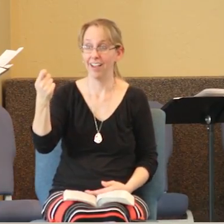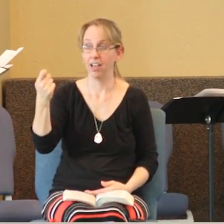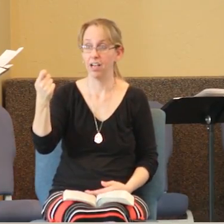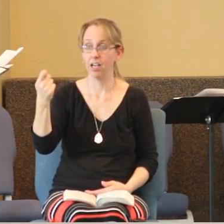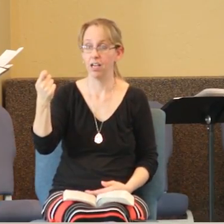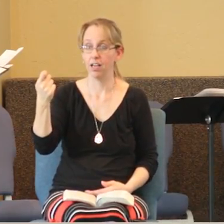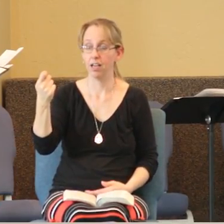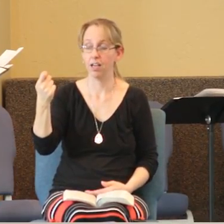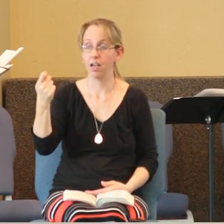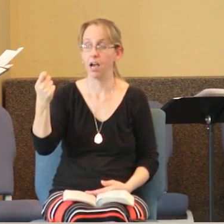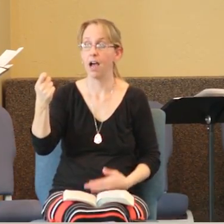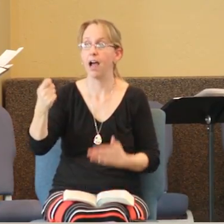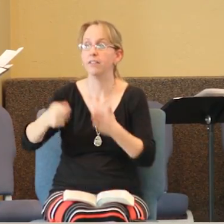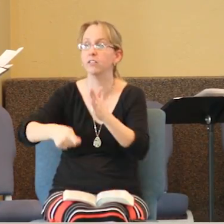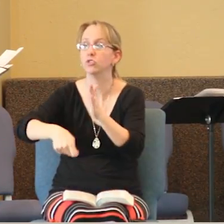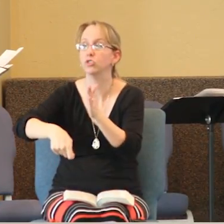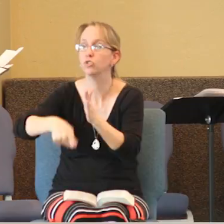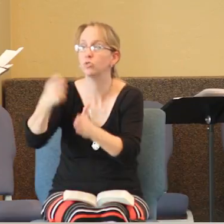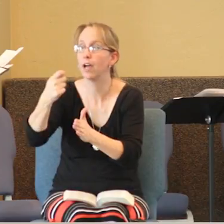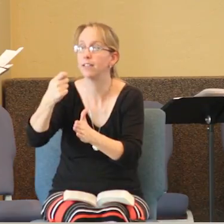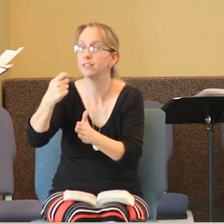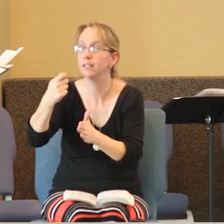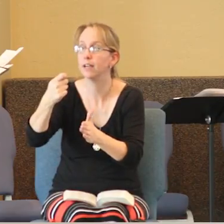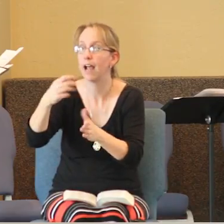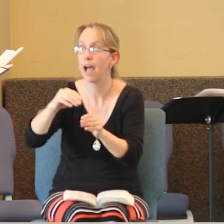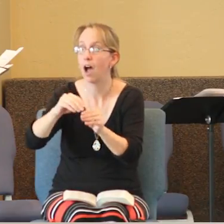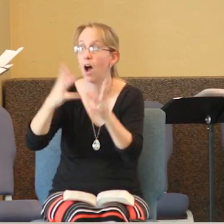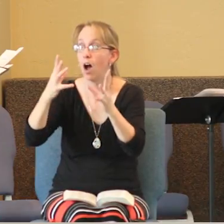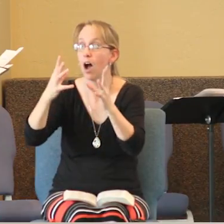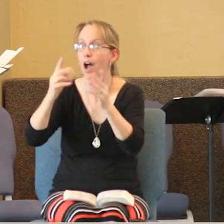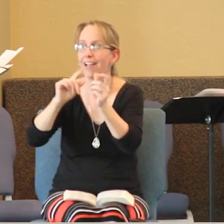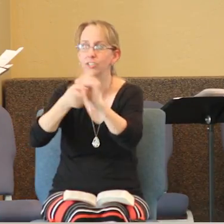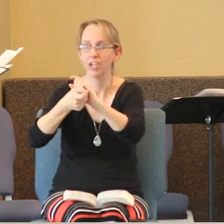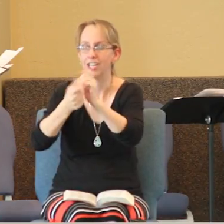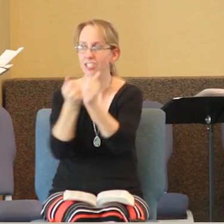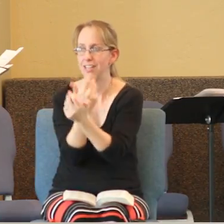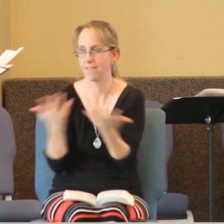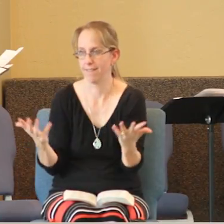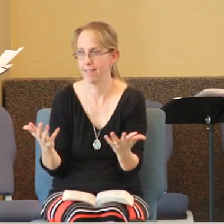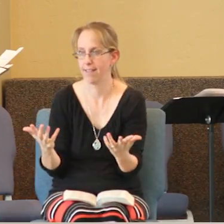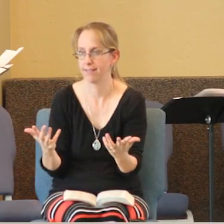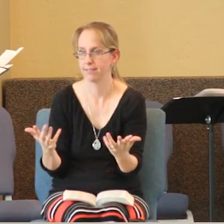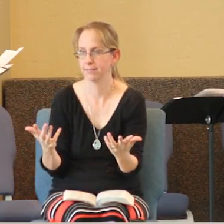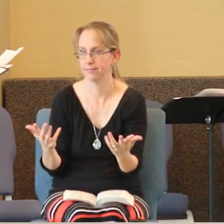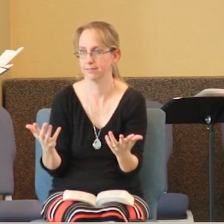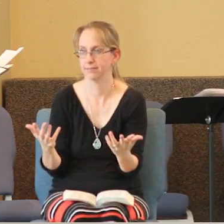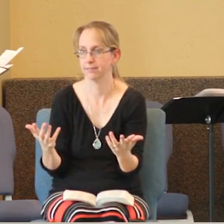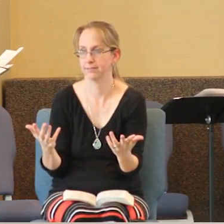And then you strike the match, and all of a sudden, it changes everything.